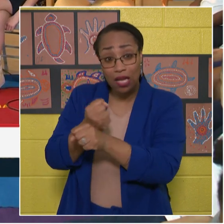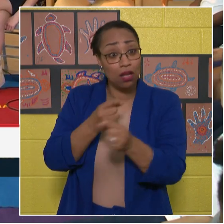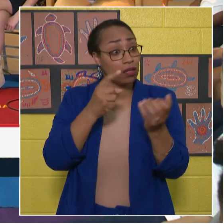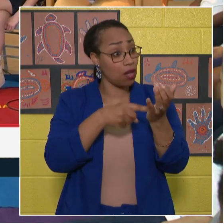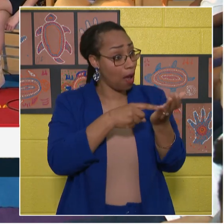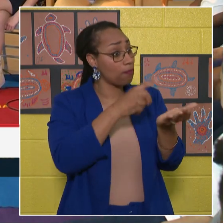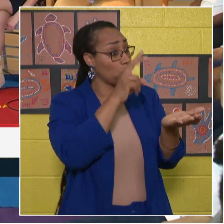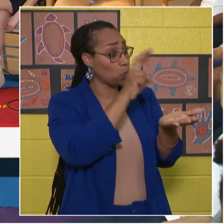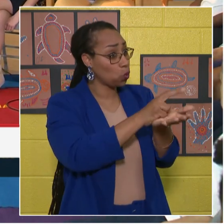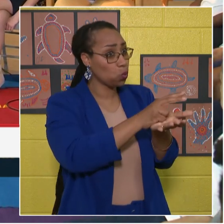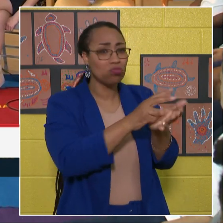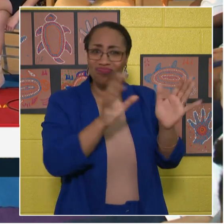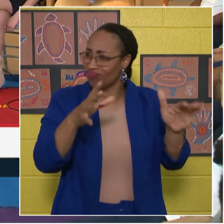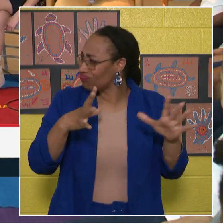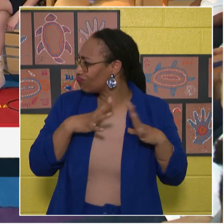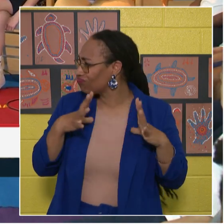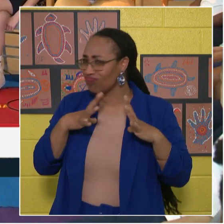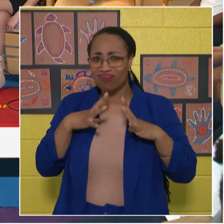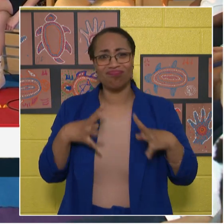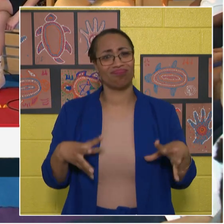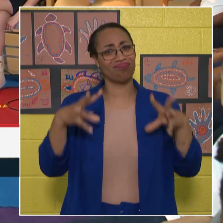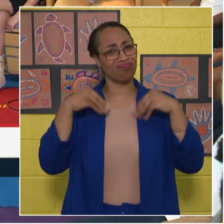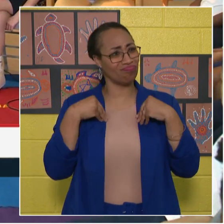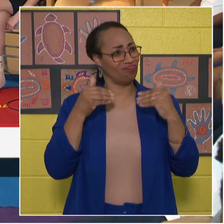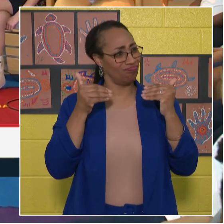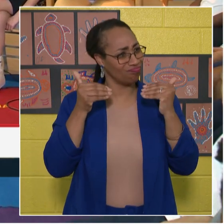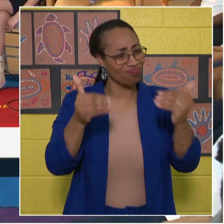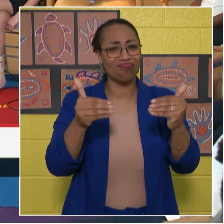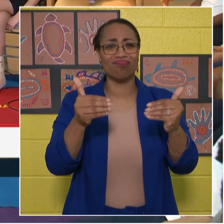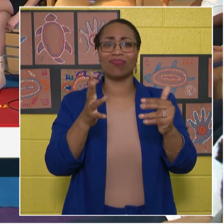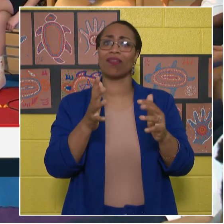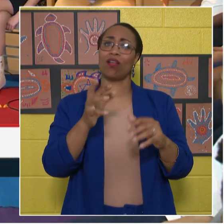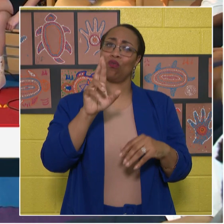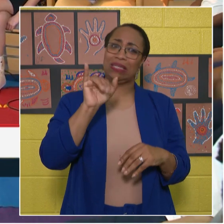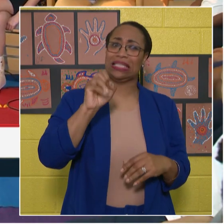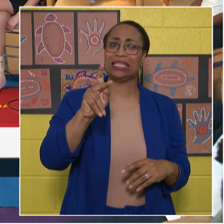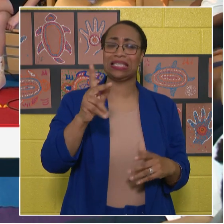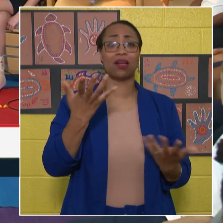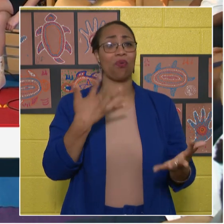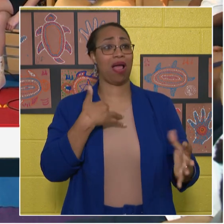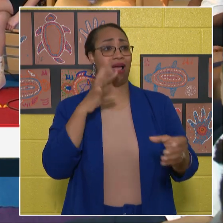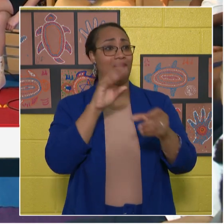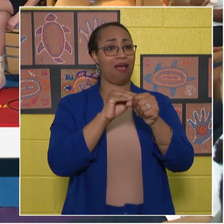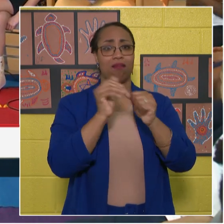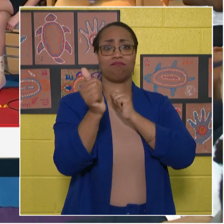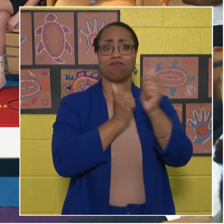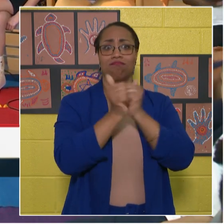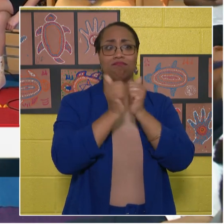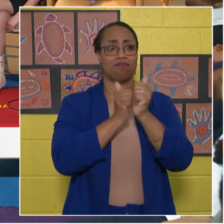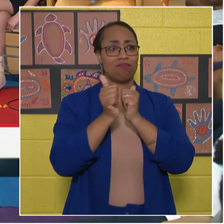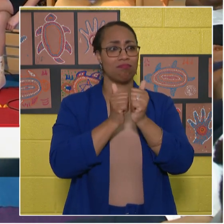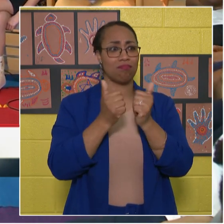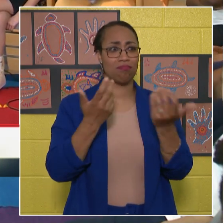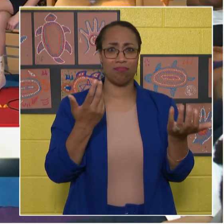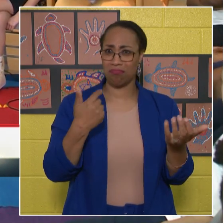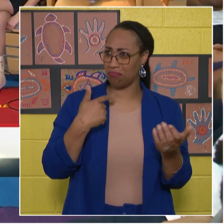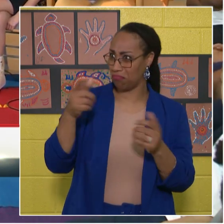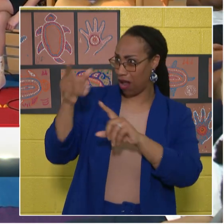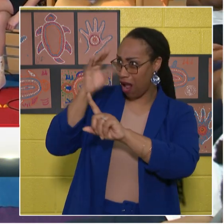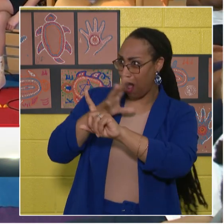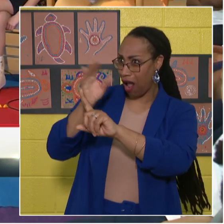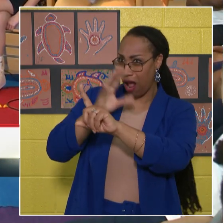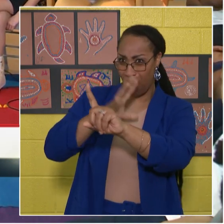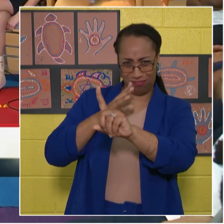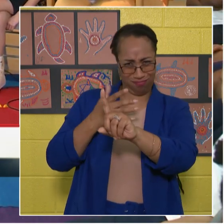thought I had good ideas. And I thought I was just as good as the guys. So I decided to run